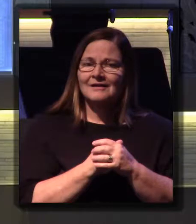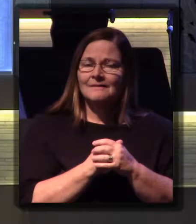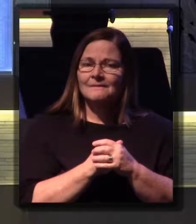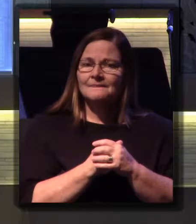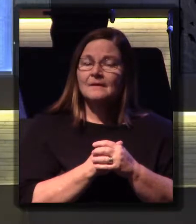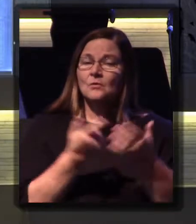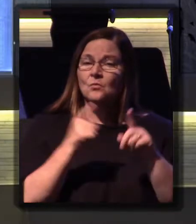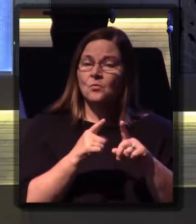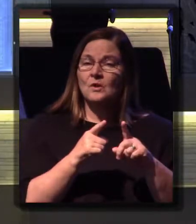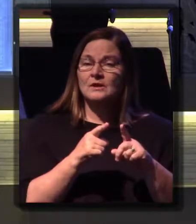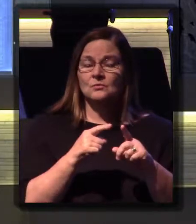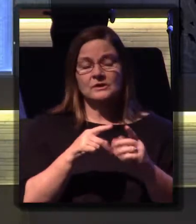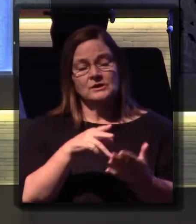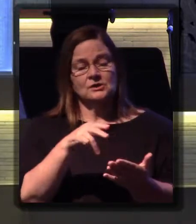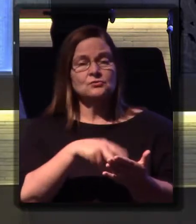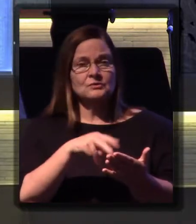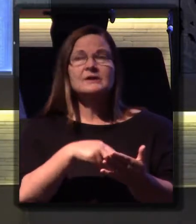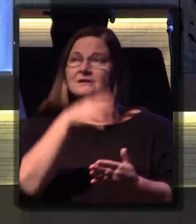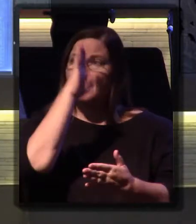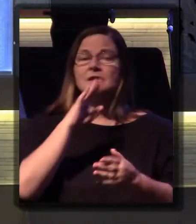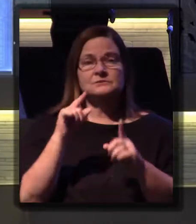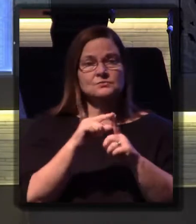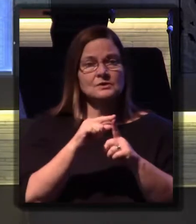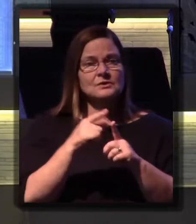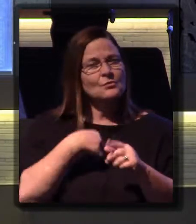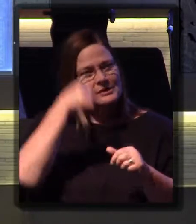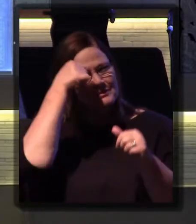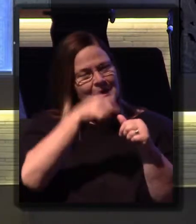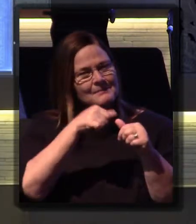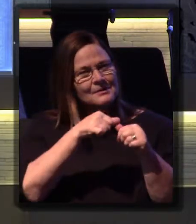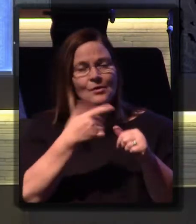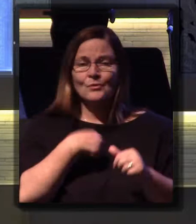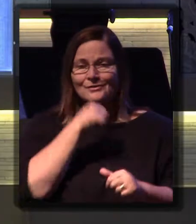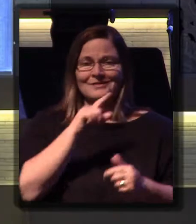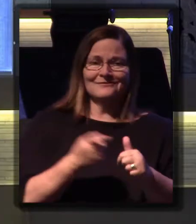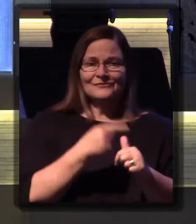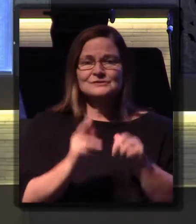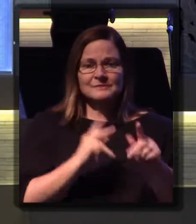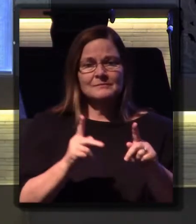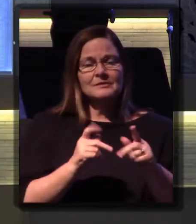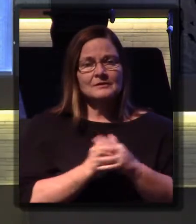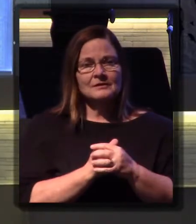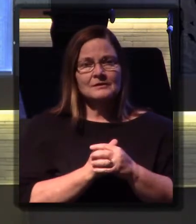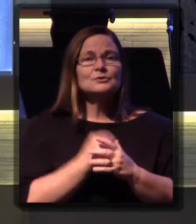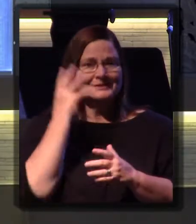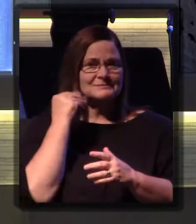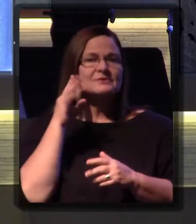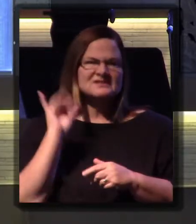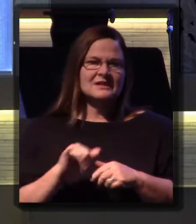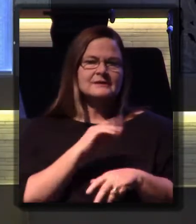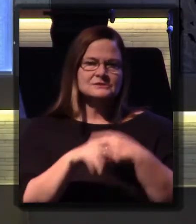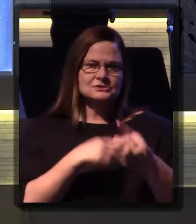our way? And yet, when we turn to God's Word, we are reminded that we are not